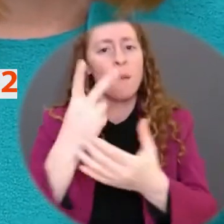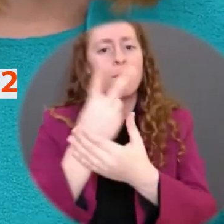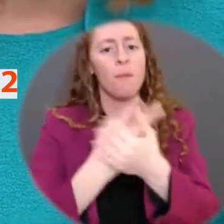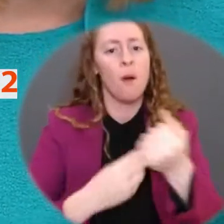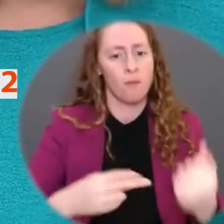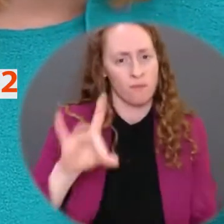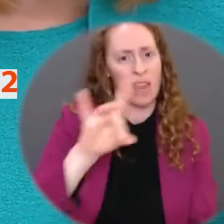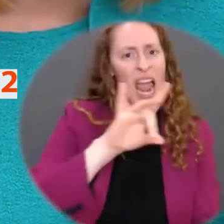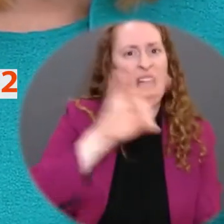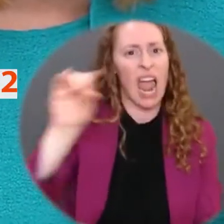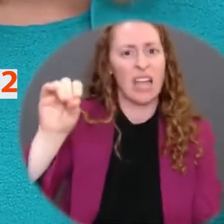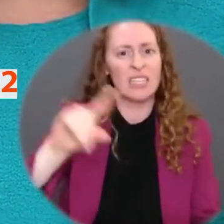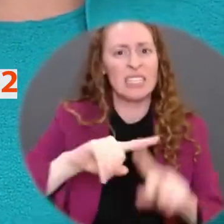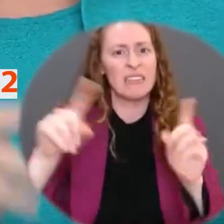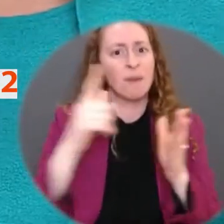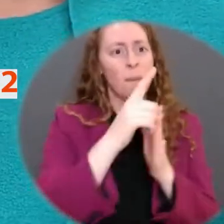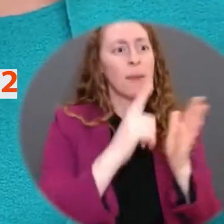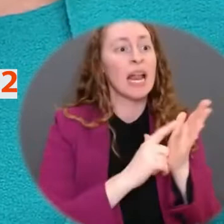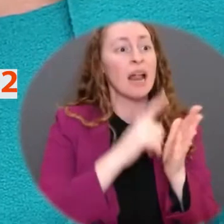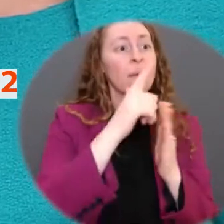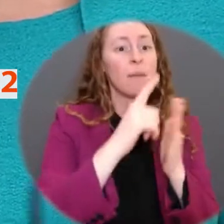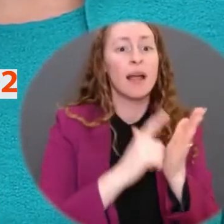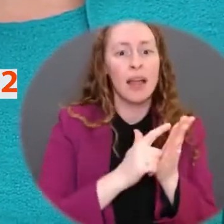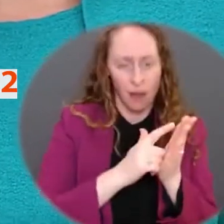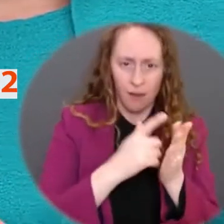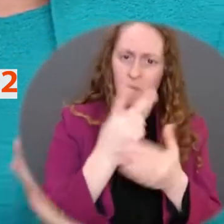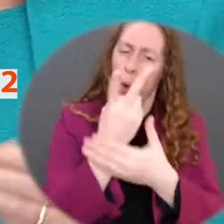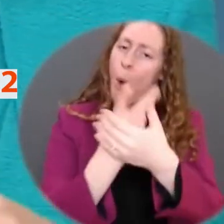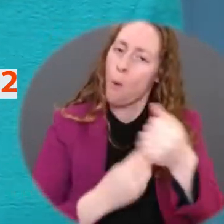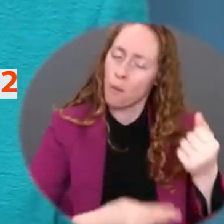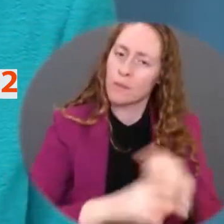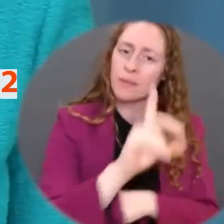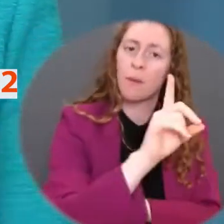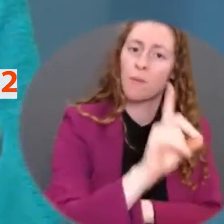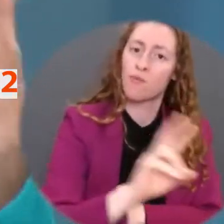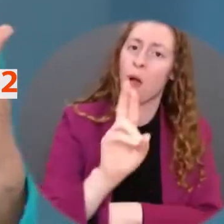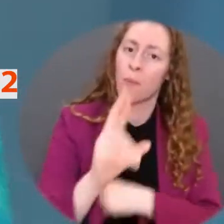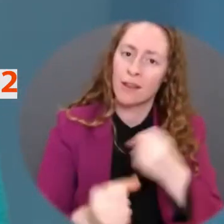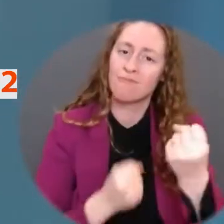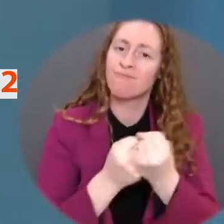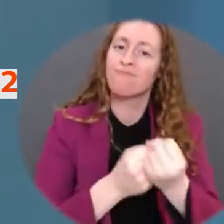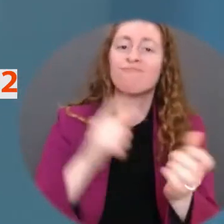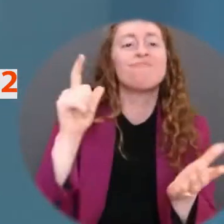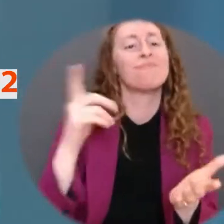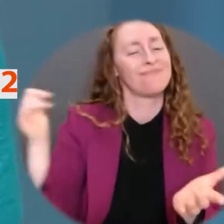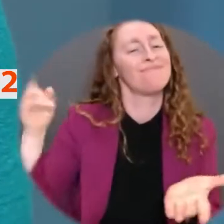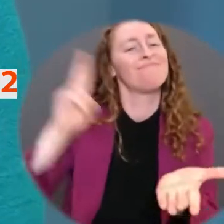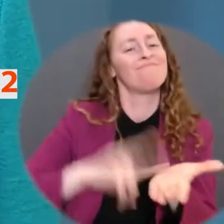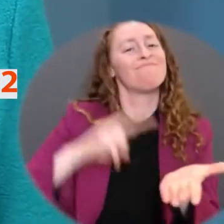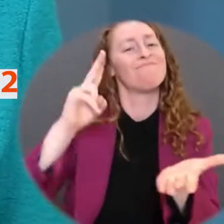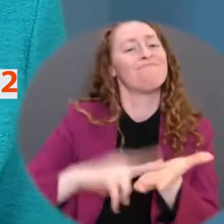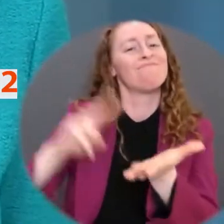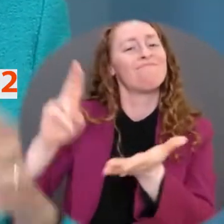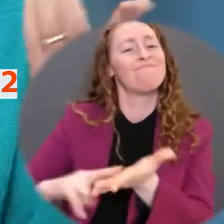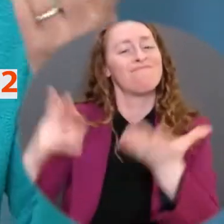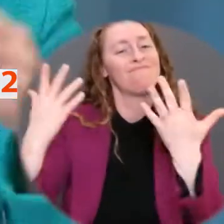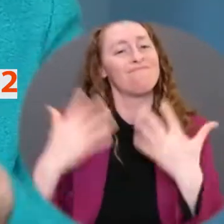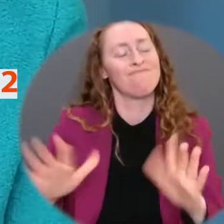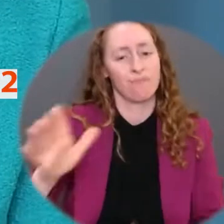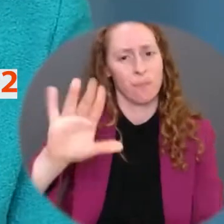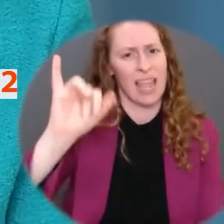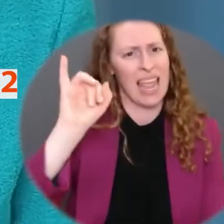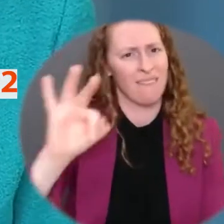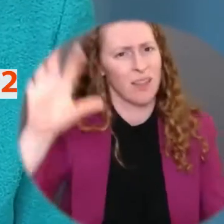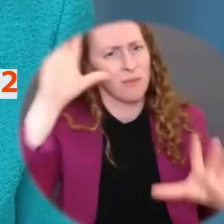last year that are bipartisan. But he's also not going to stand by and not call out what he sees as